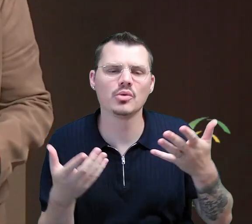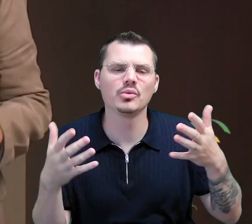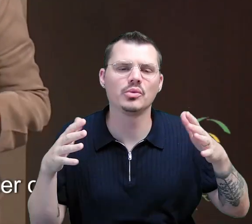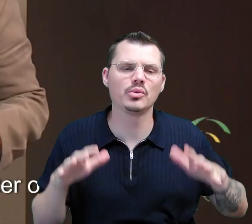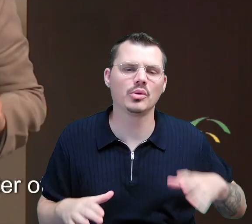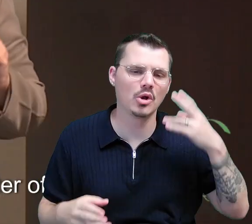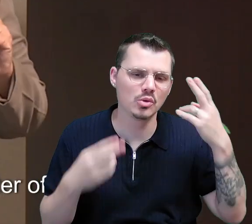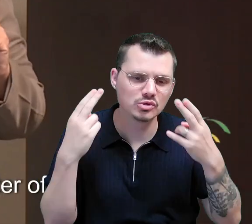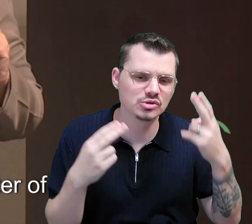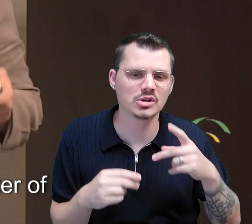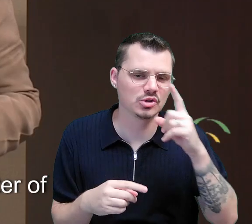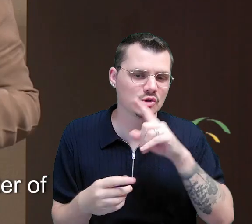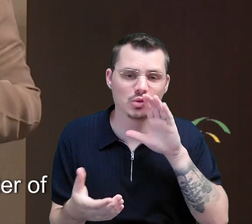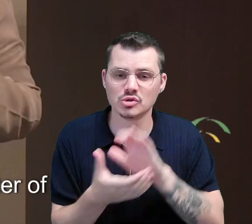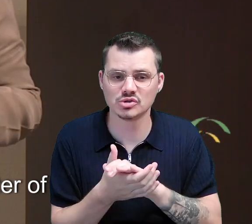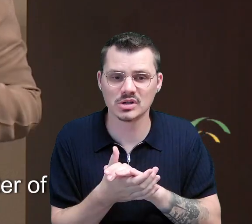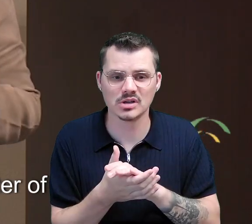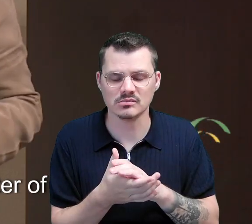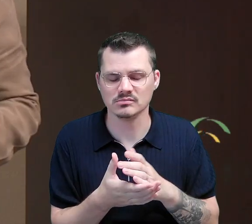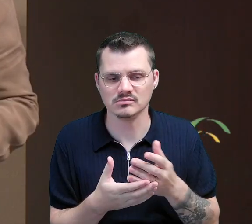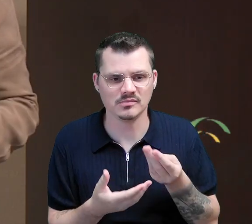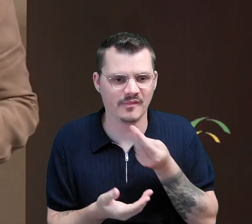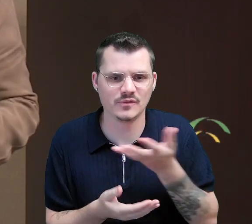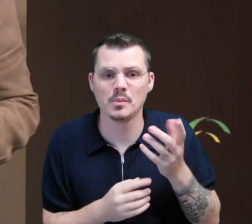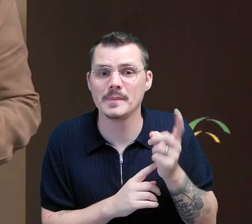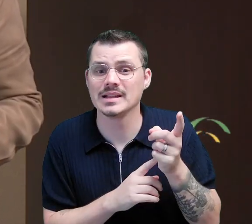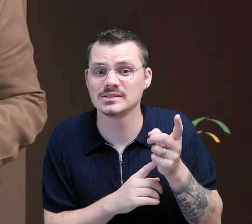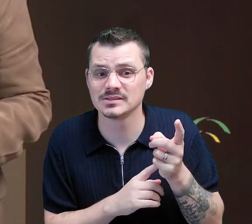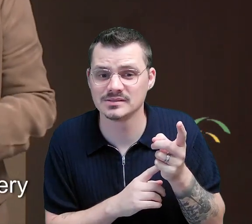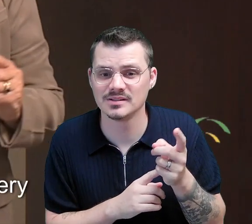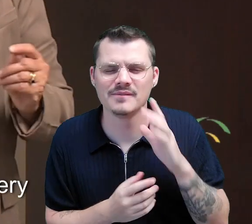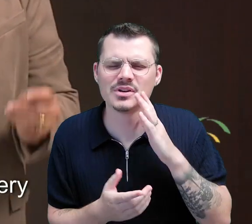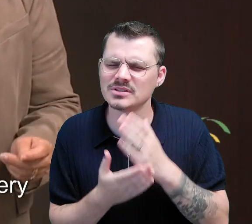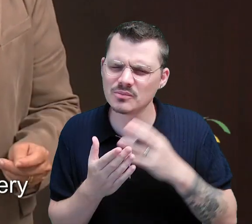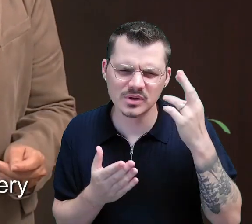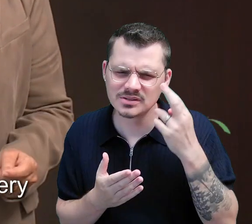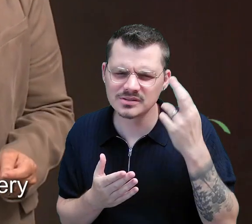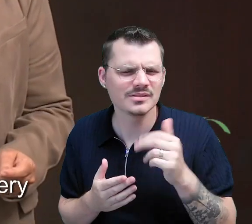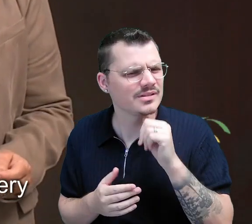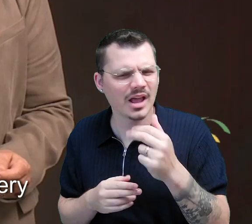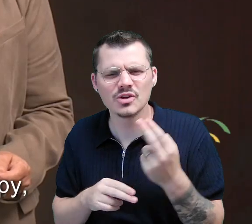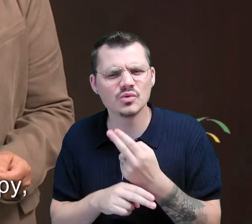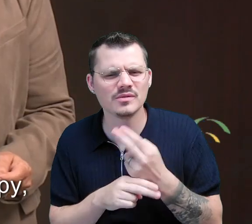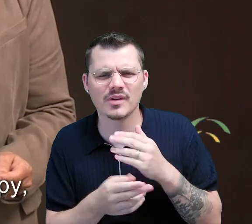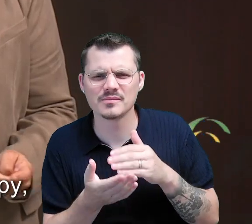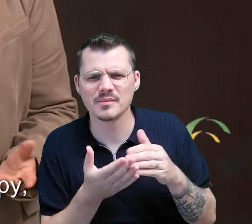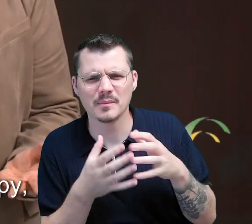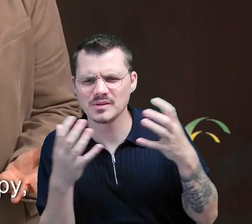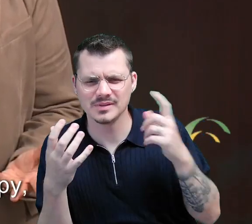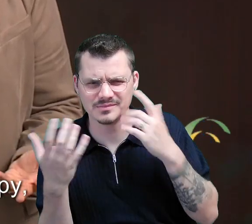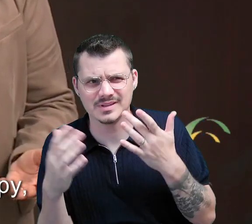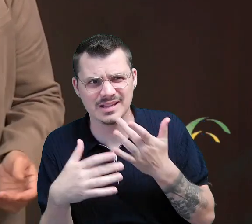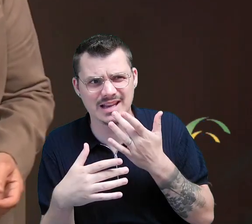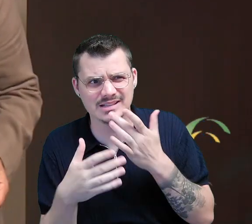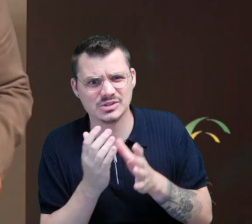alleviates hallucinations and delusions in a matter of minutes. And for some reason, it's not used very much. I think because it